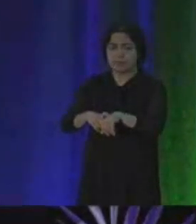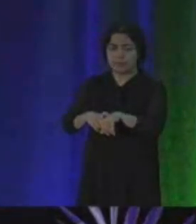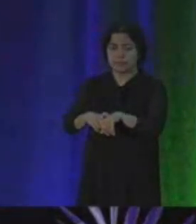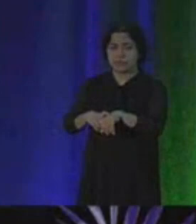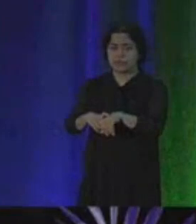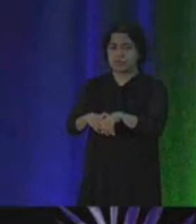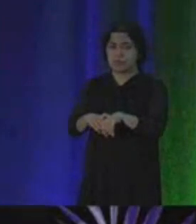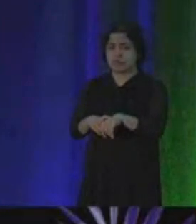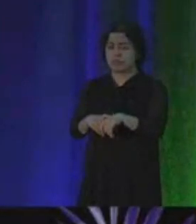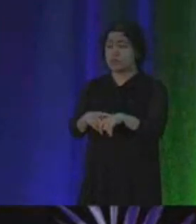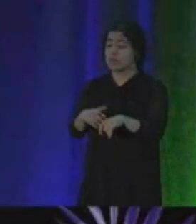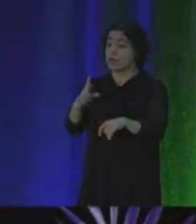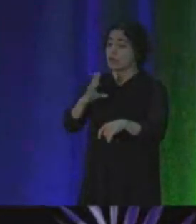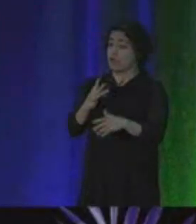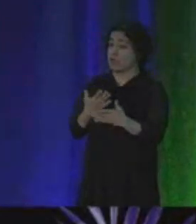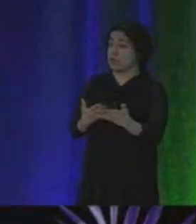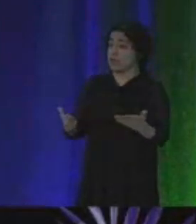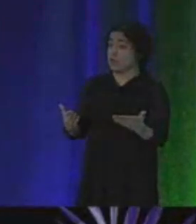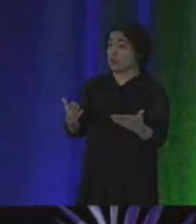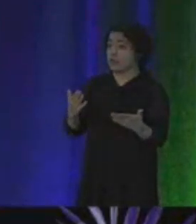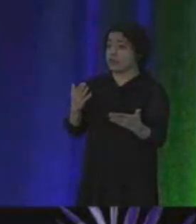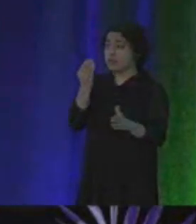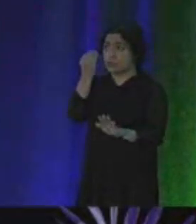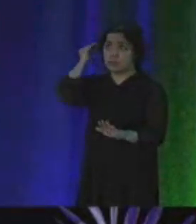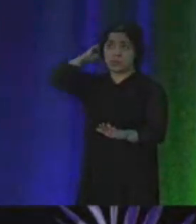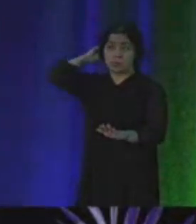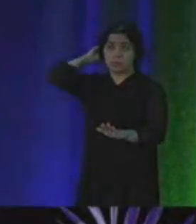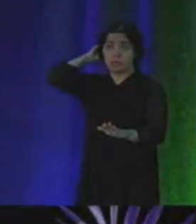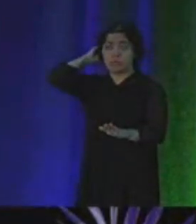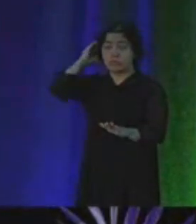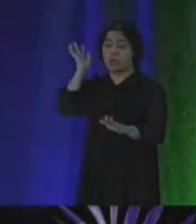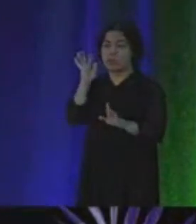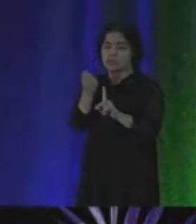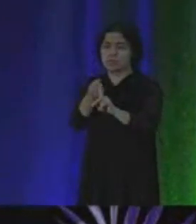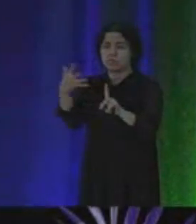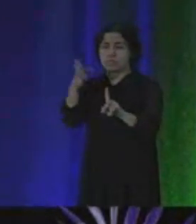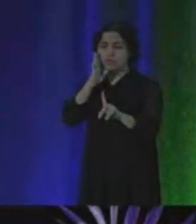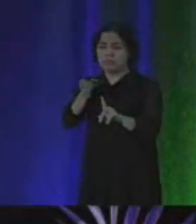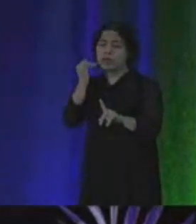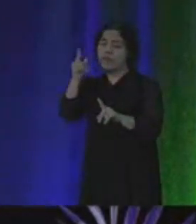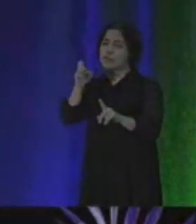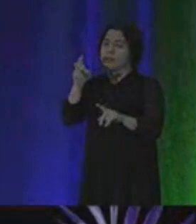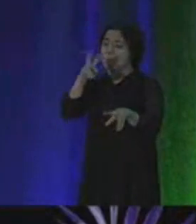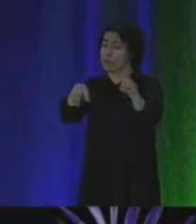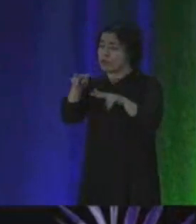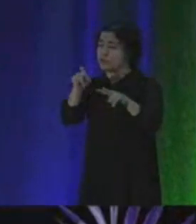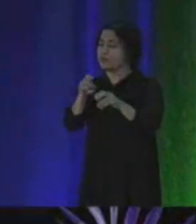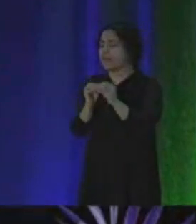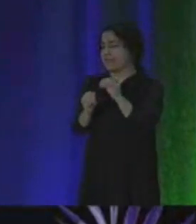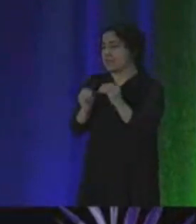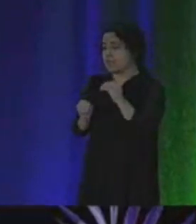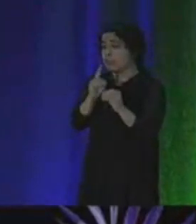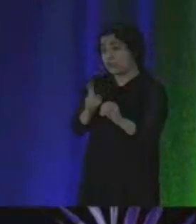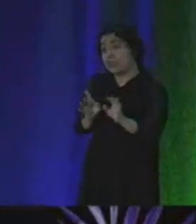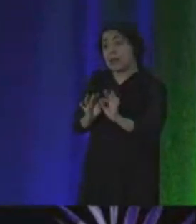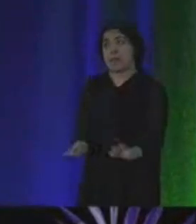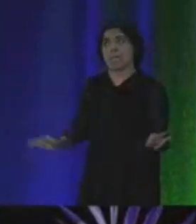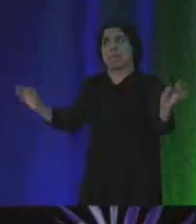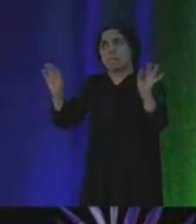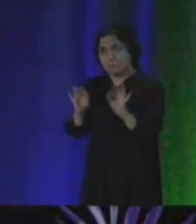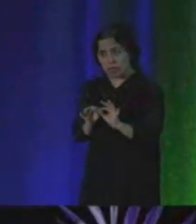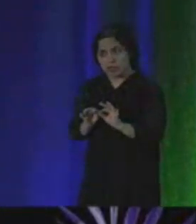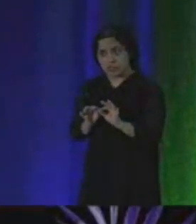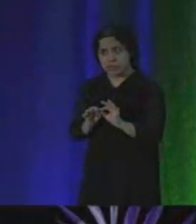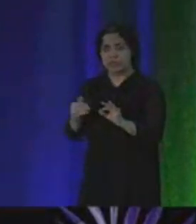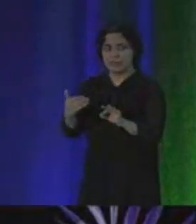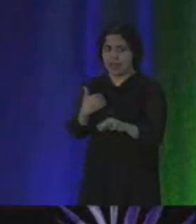One cool thing to know, and I'll expand on this a little bit, is that if you can measure it, you can fix it. It's really, really important to